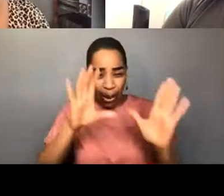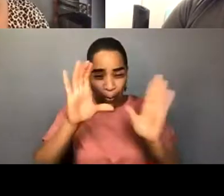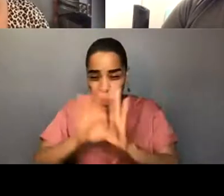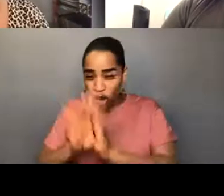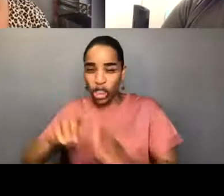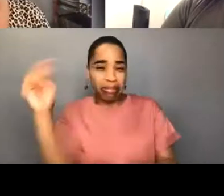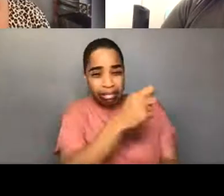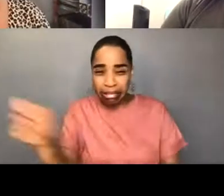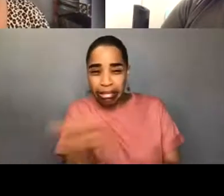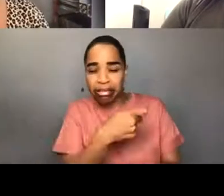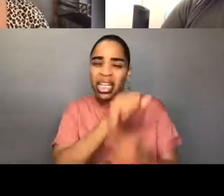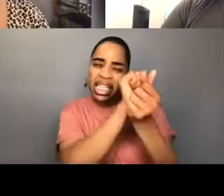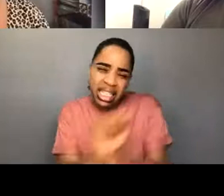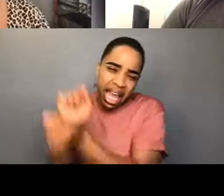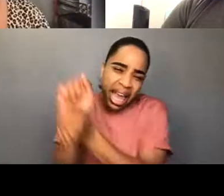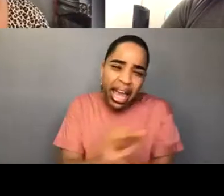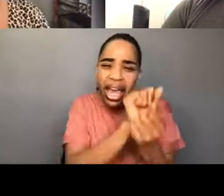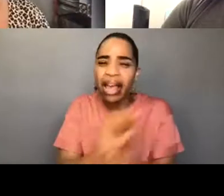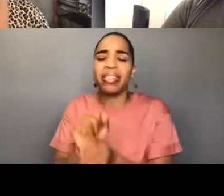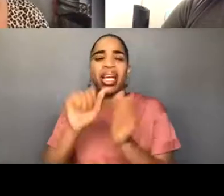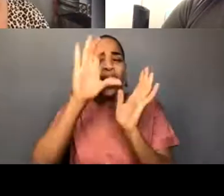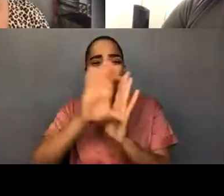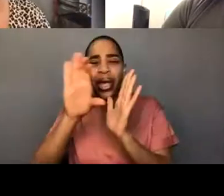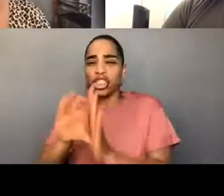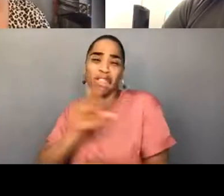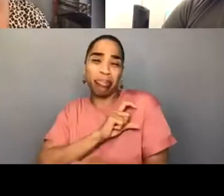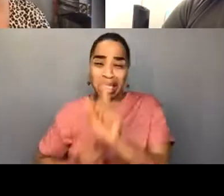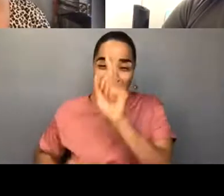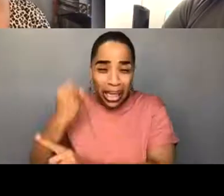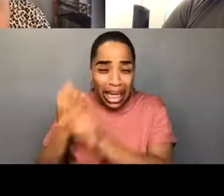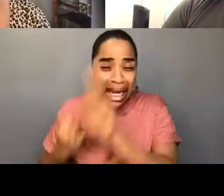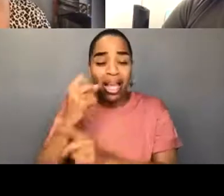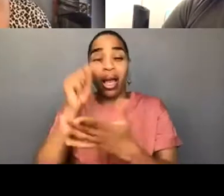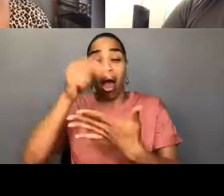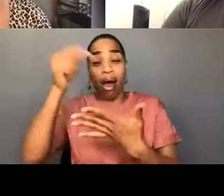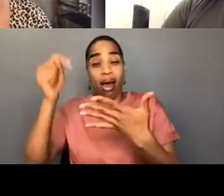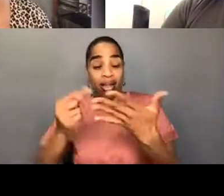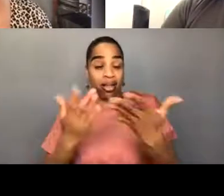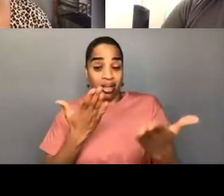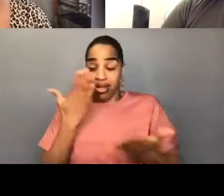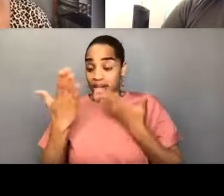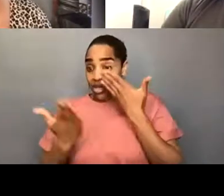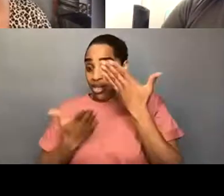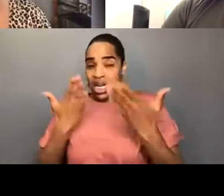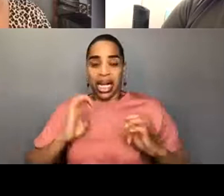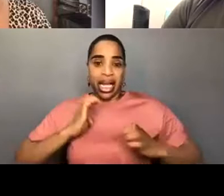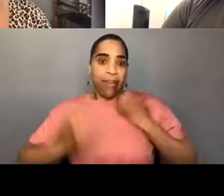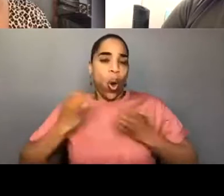photos of slavery, photos of police brutality. That was emotionally very taxing,